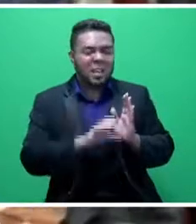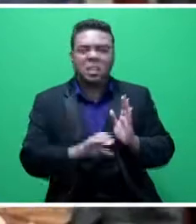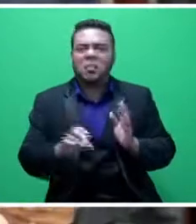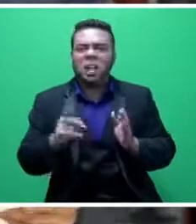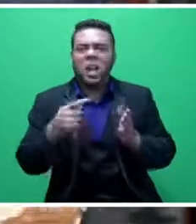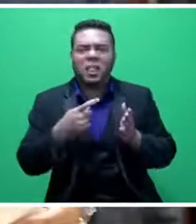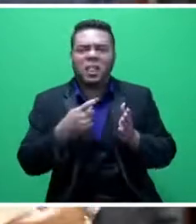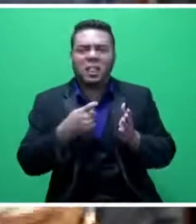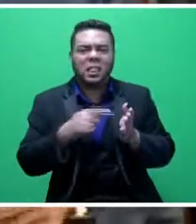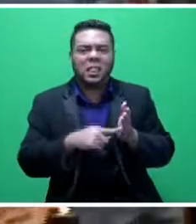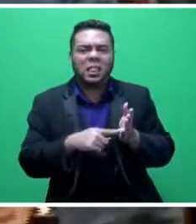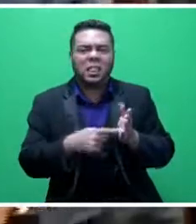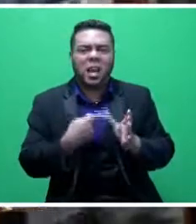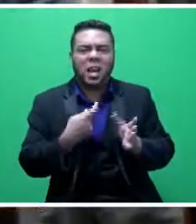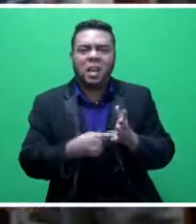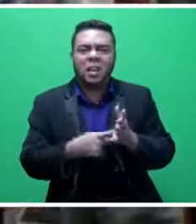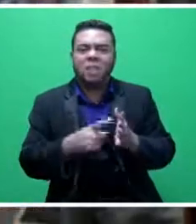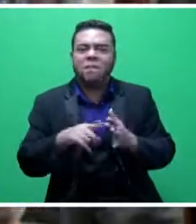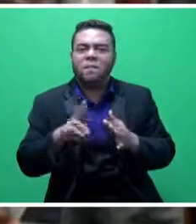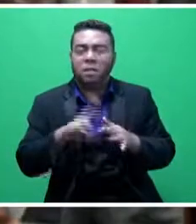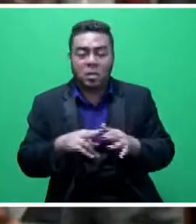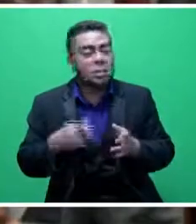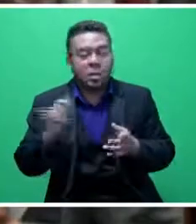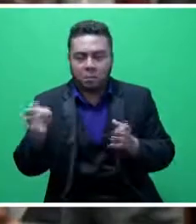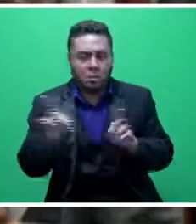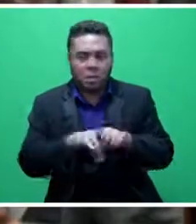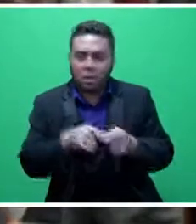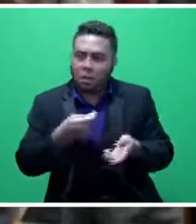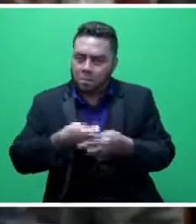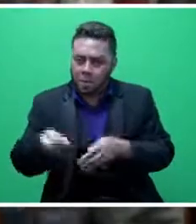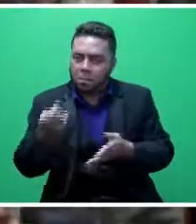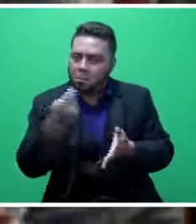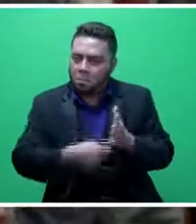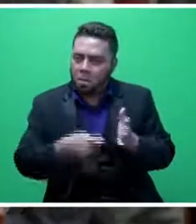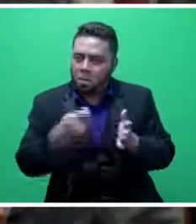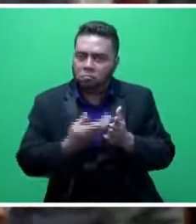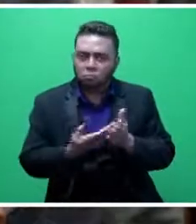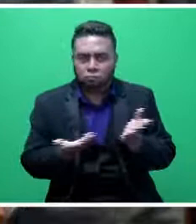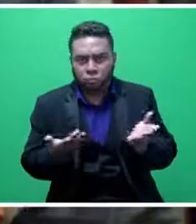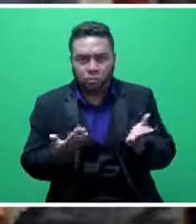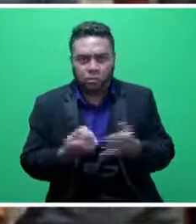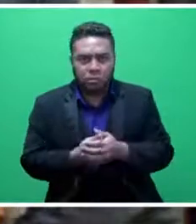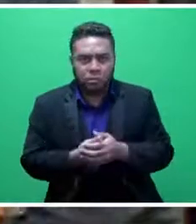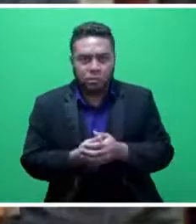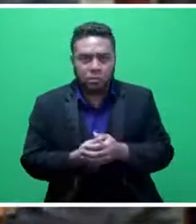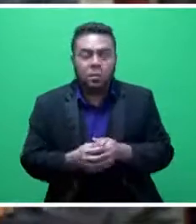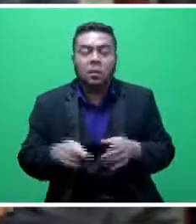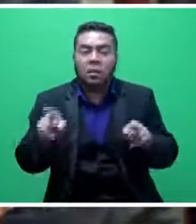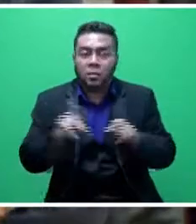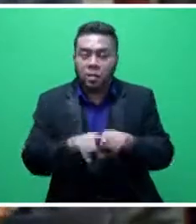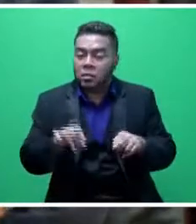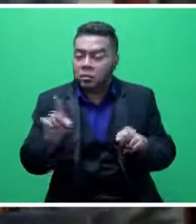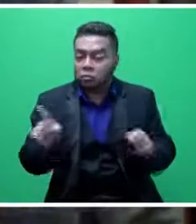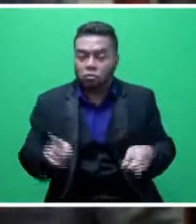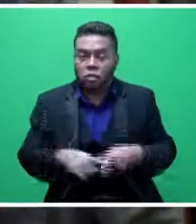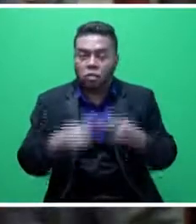Bill. Mr. Speaker, sir, as highlighted, this changes a number